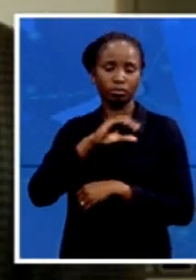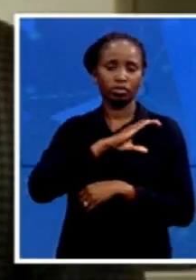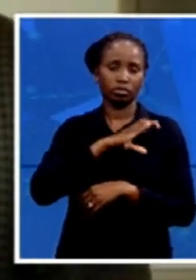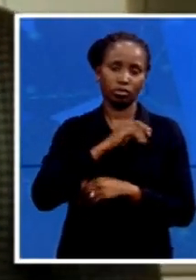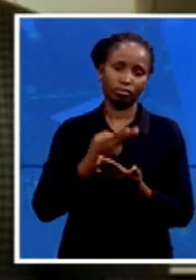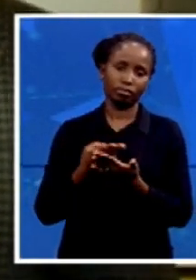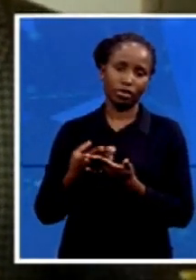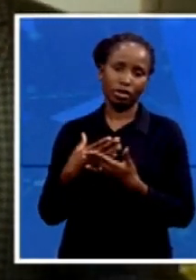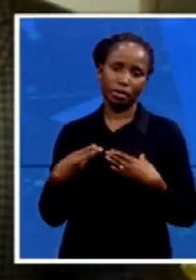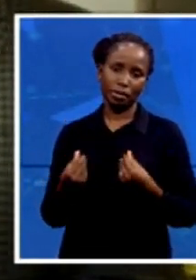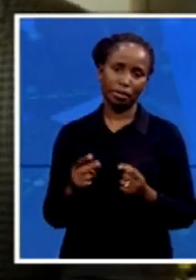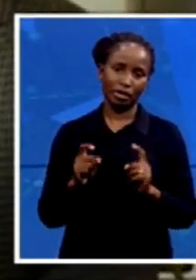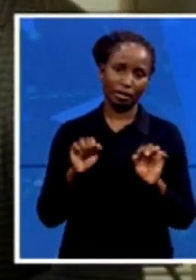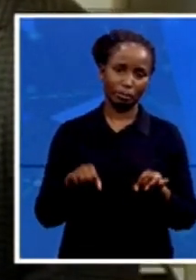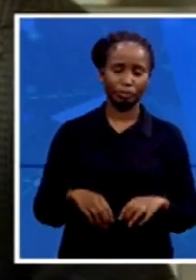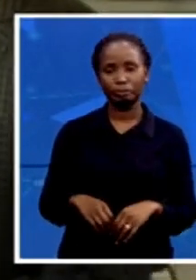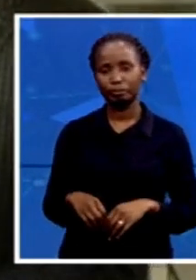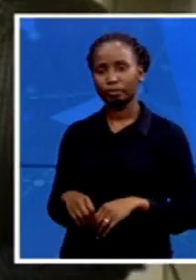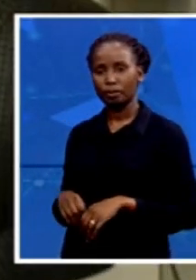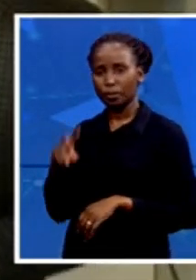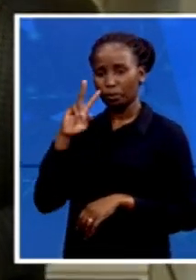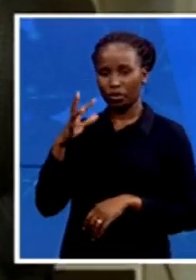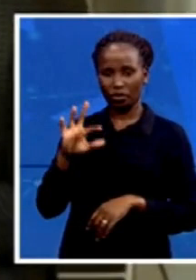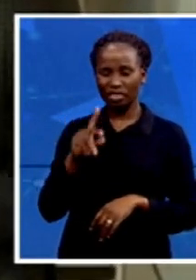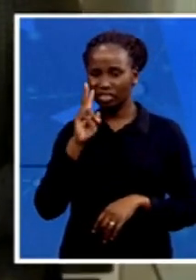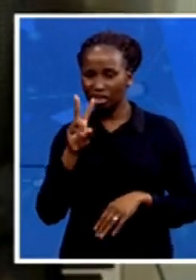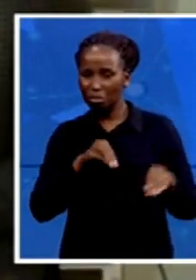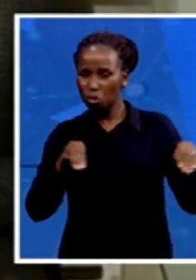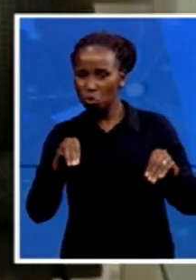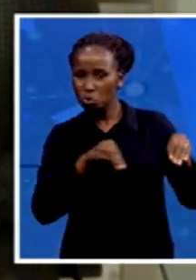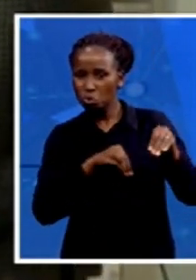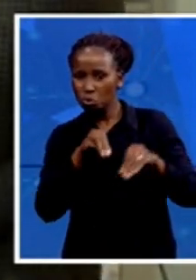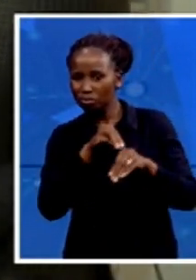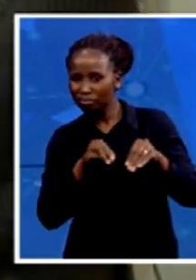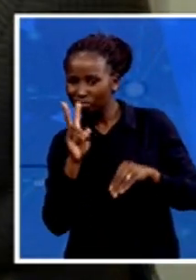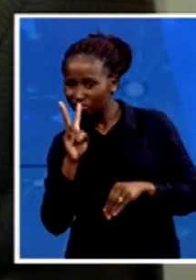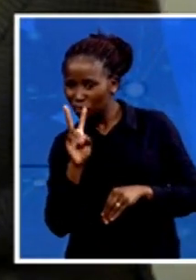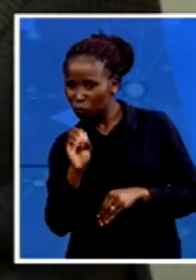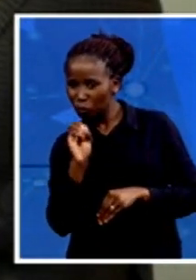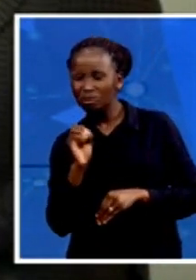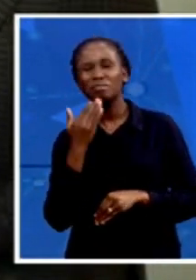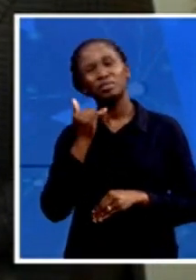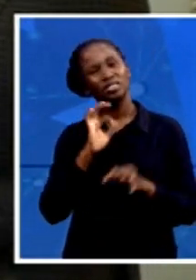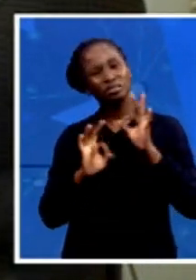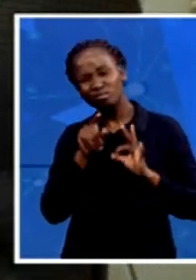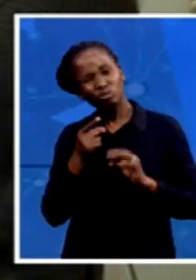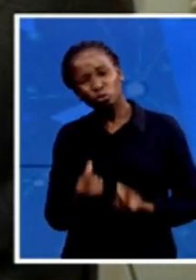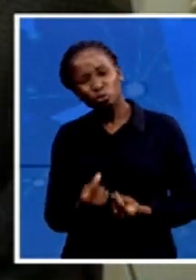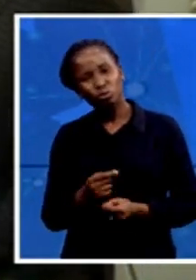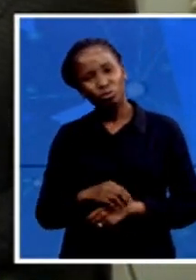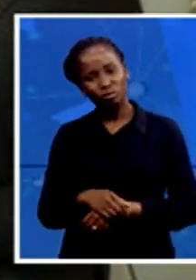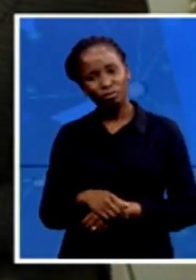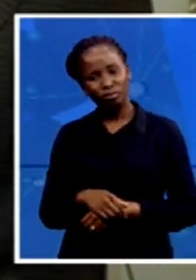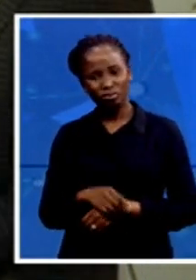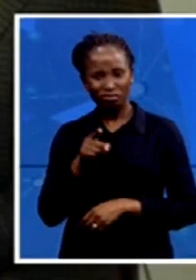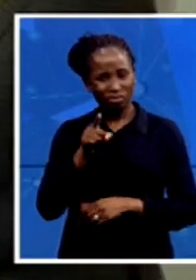seeing arms moving there behind you. Can you just briefly explain to us what it's doing? Yeah. And what is this simulating? Yeah. So